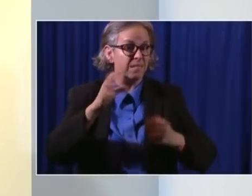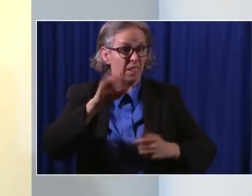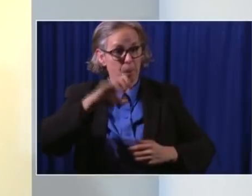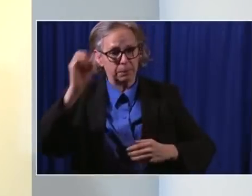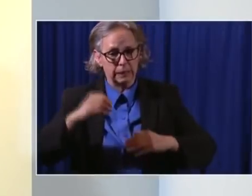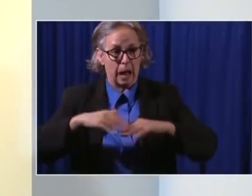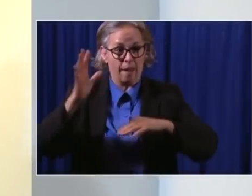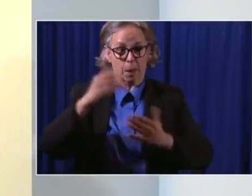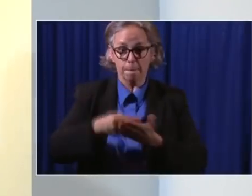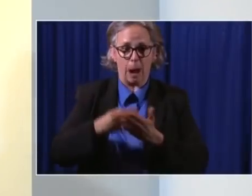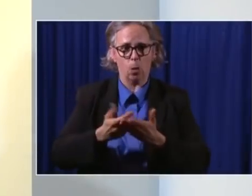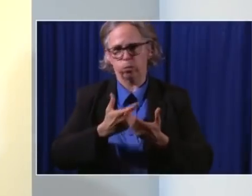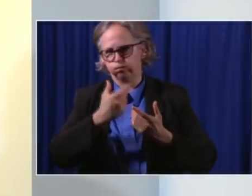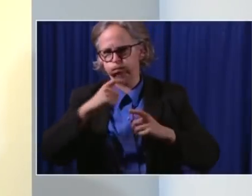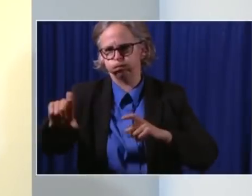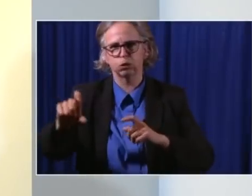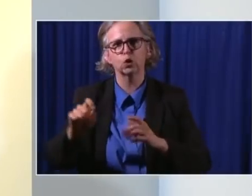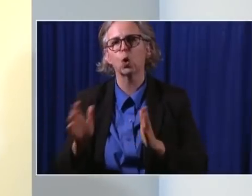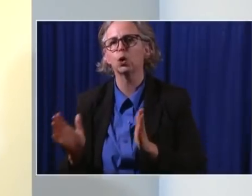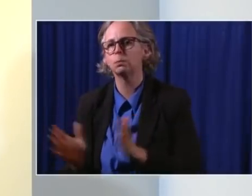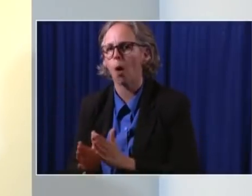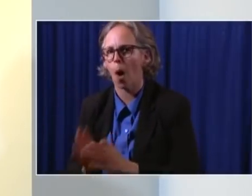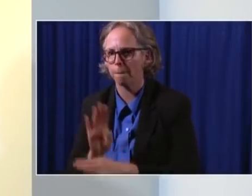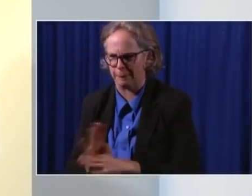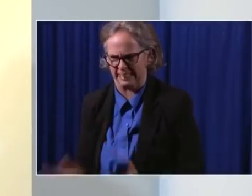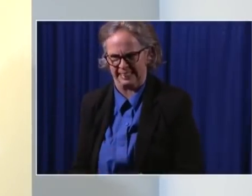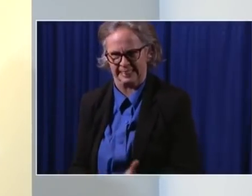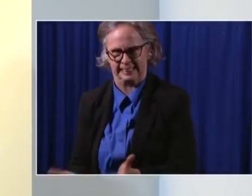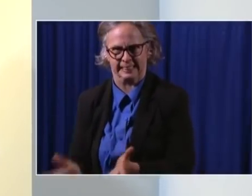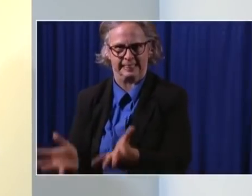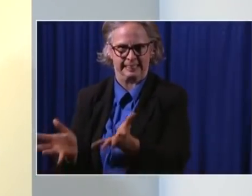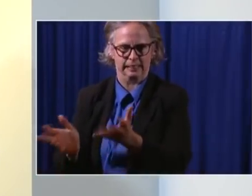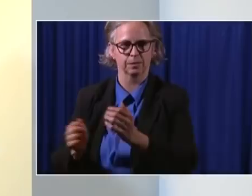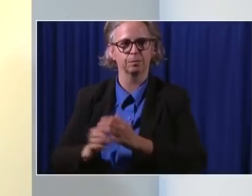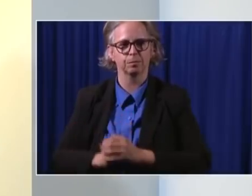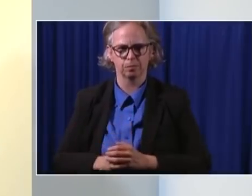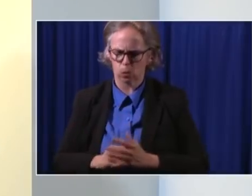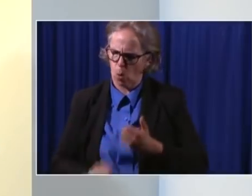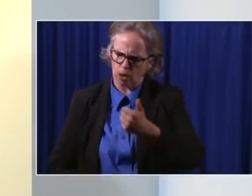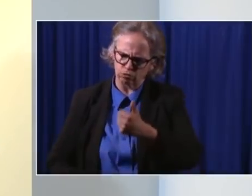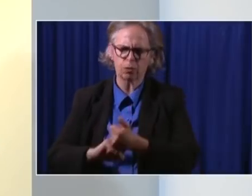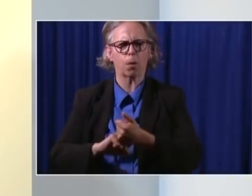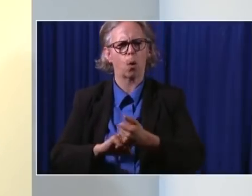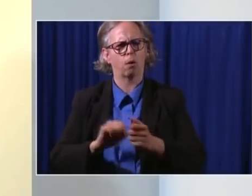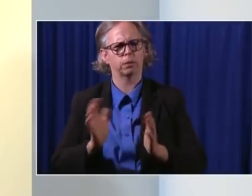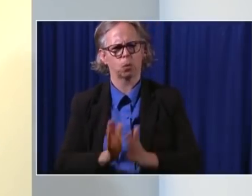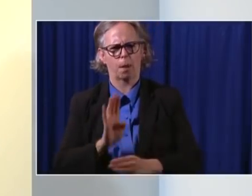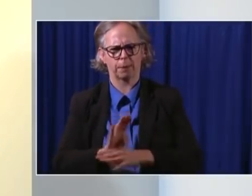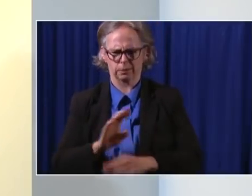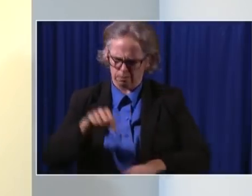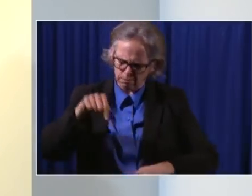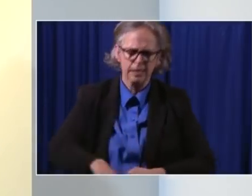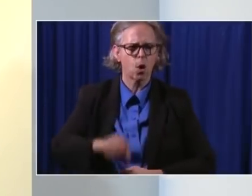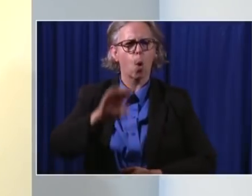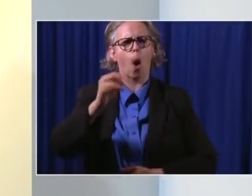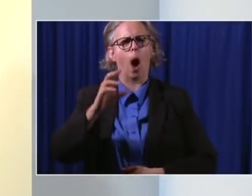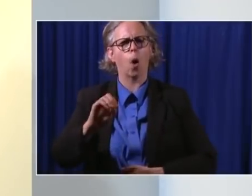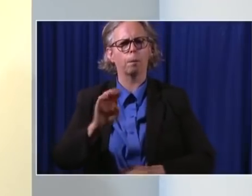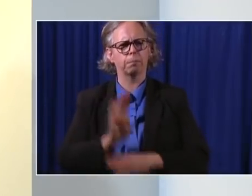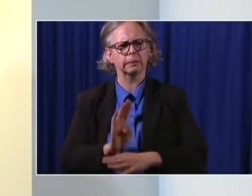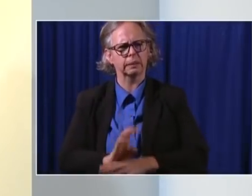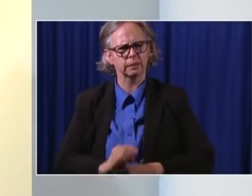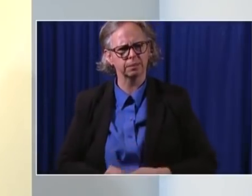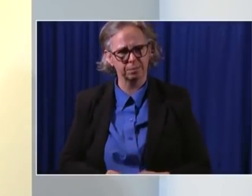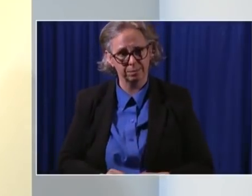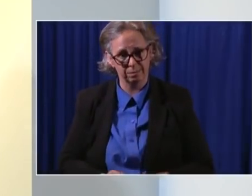of the economic development strategy that supports the health strategy that helps keep Ohio open for business and